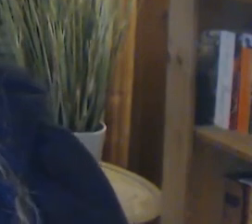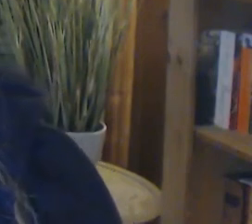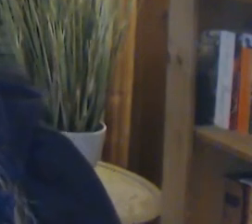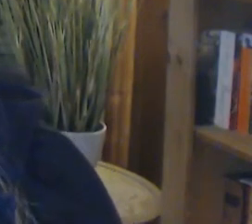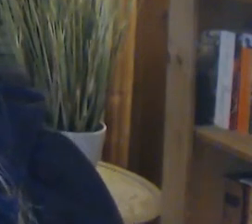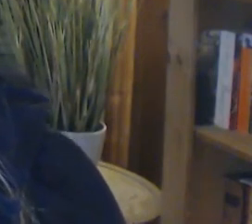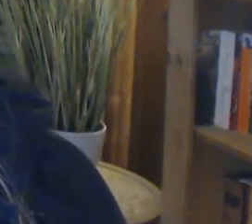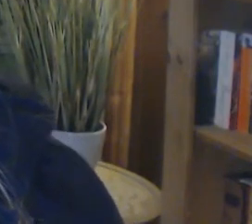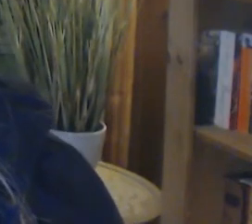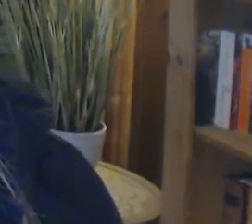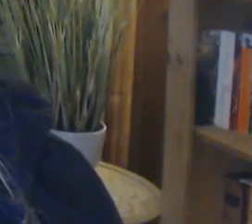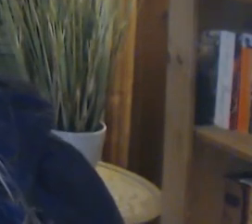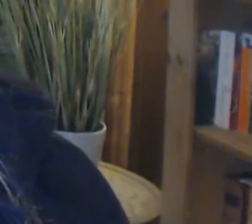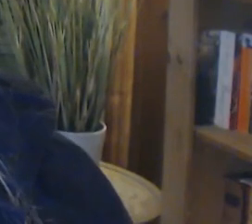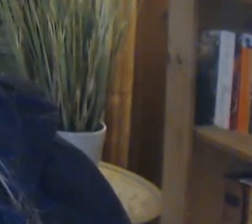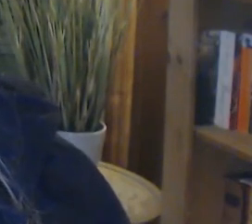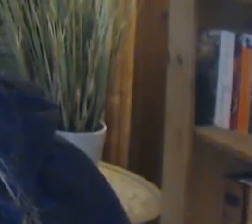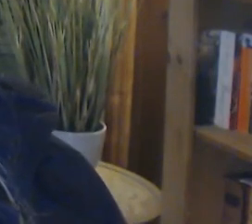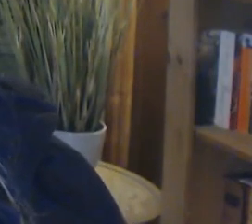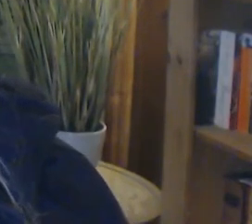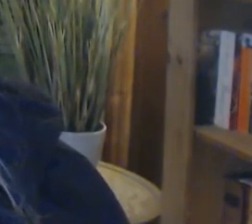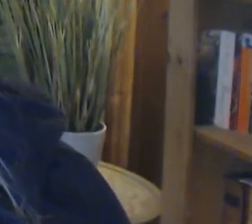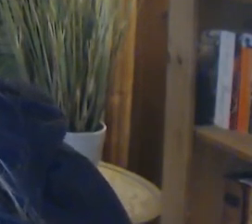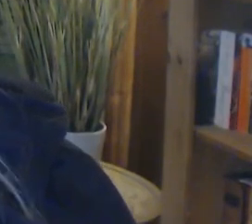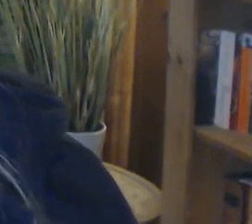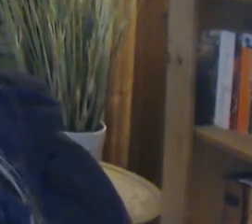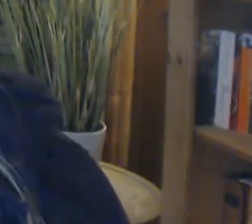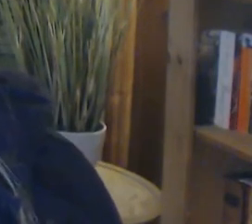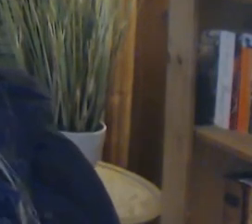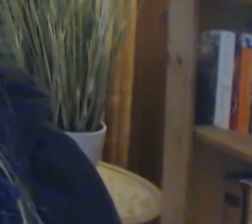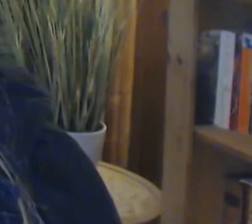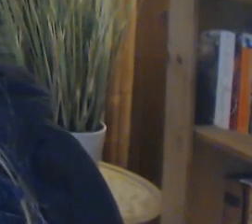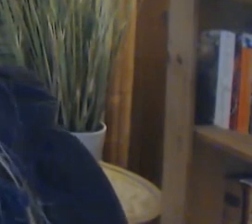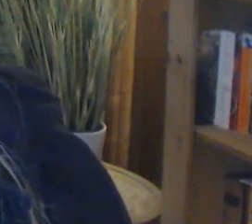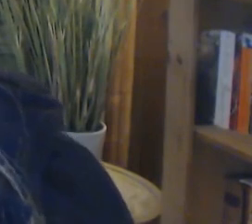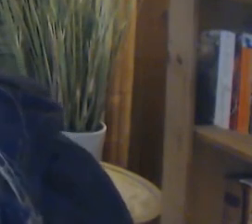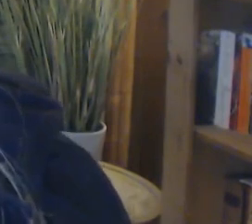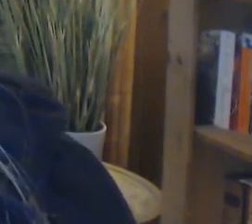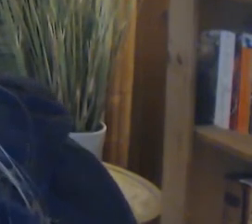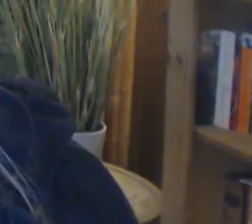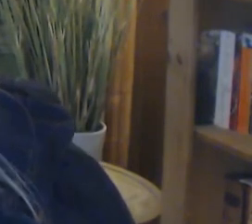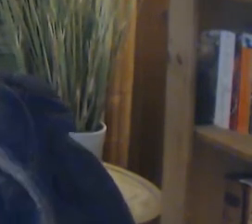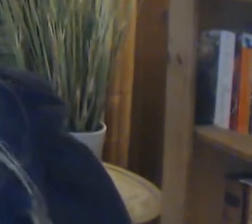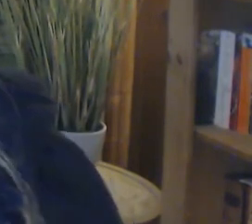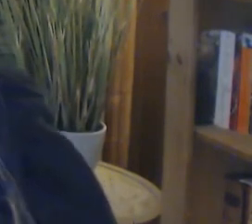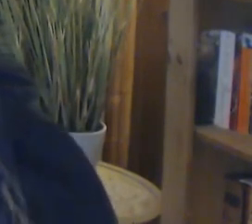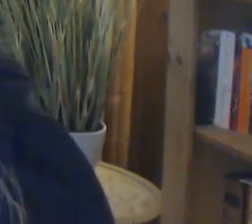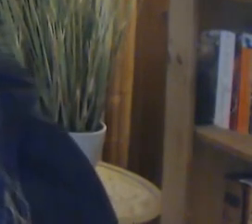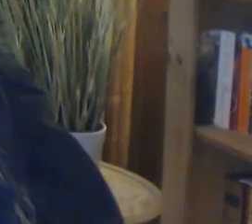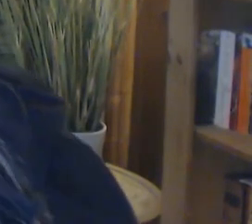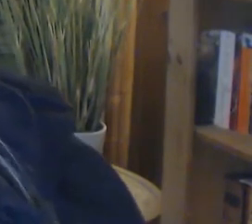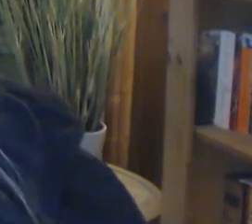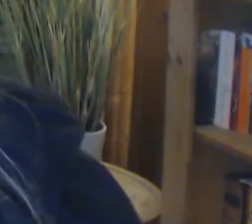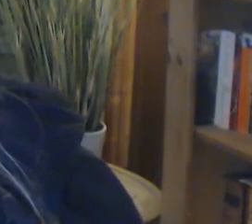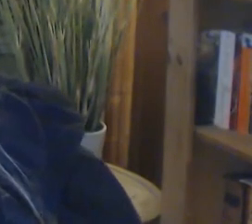joined by historian and historical consultant, Dr Jacqueline Riding, whose works include Peterloo and the Jacobites and the